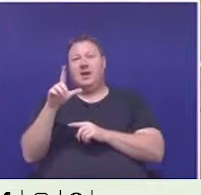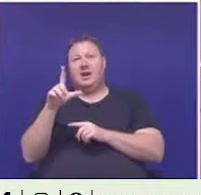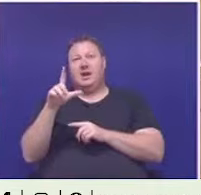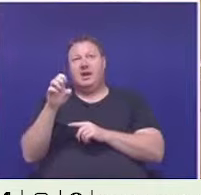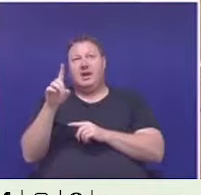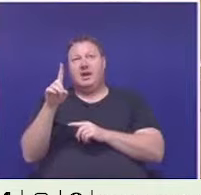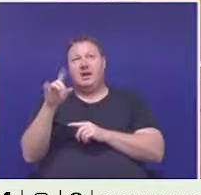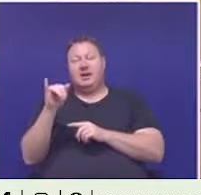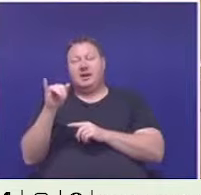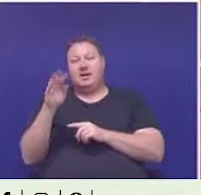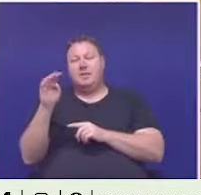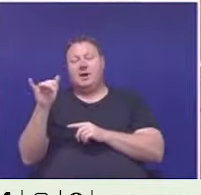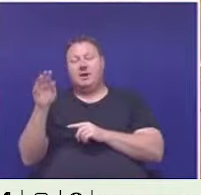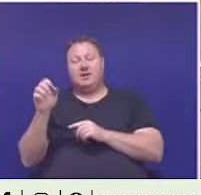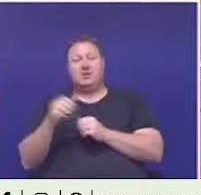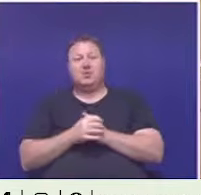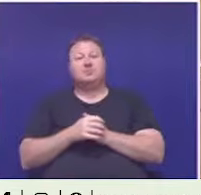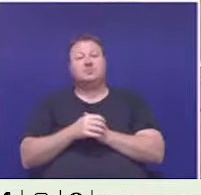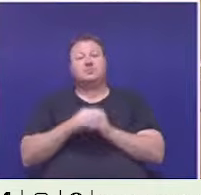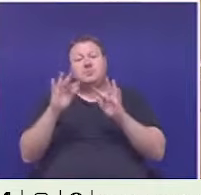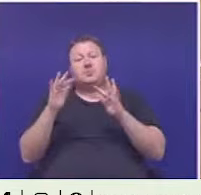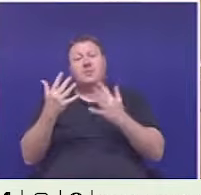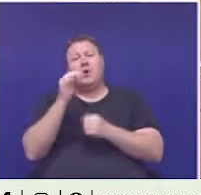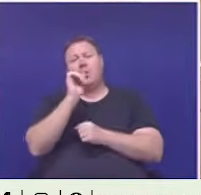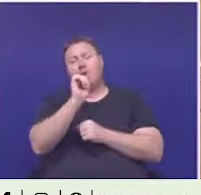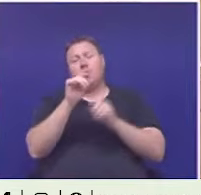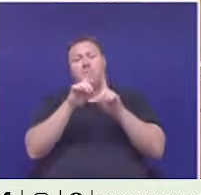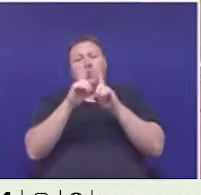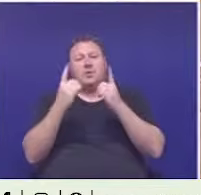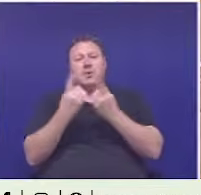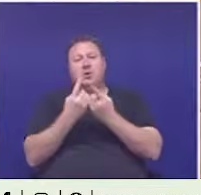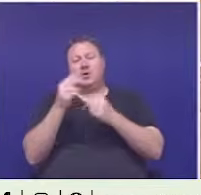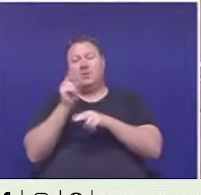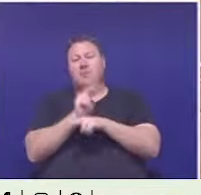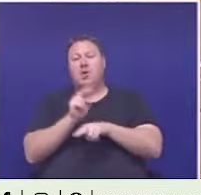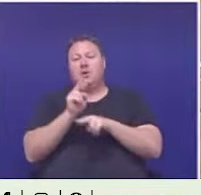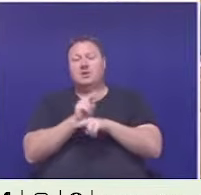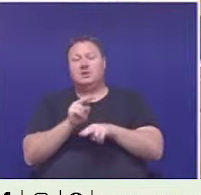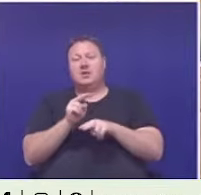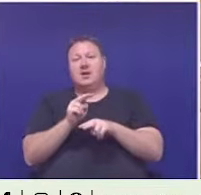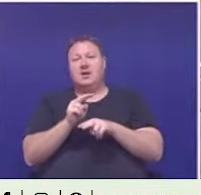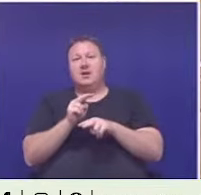the your department plan to monitor the fidelity of